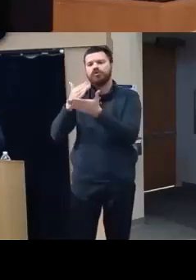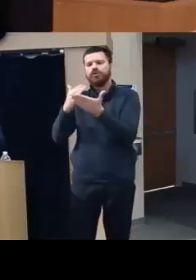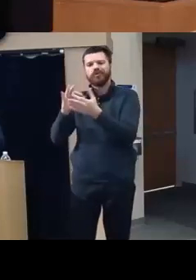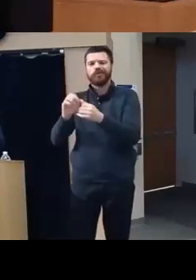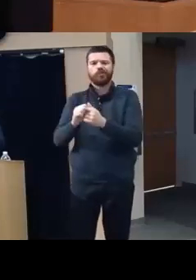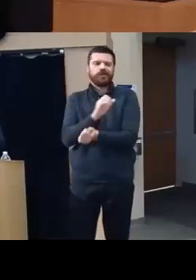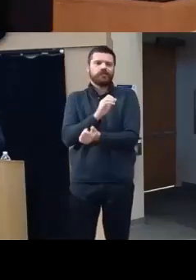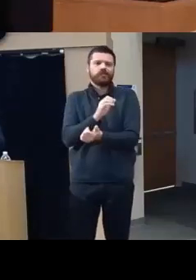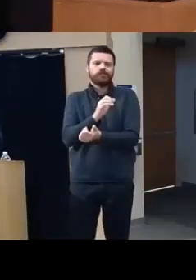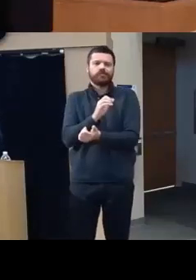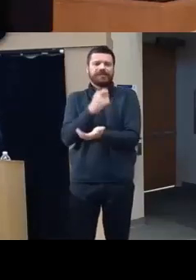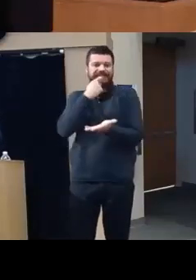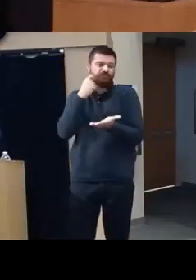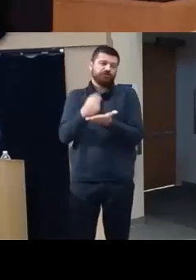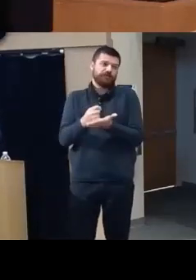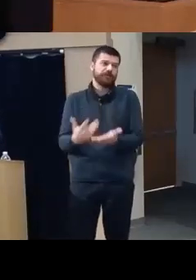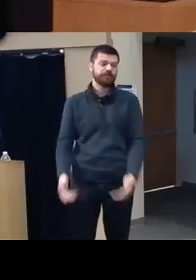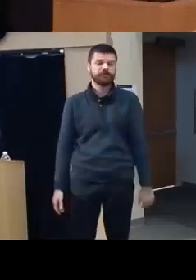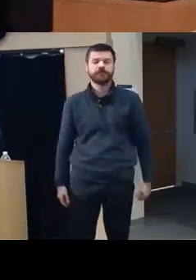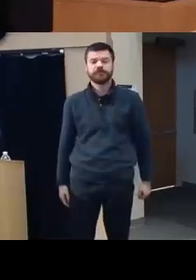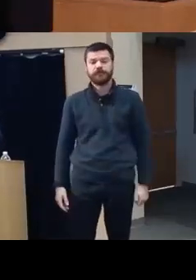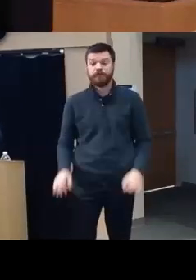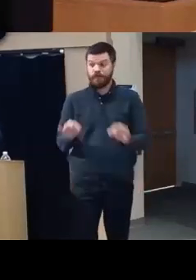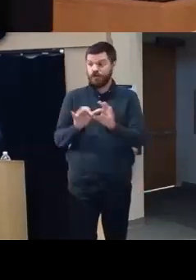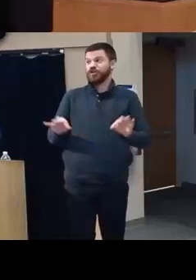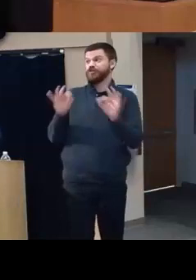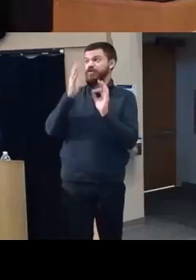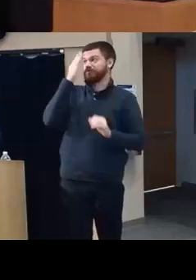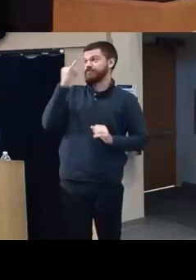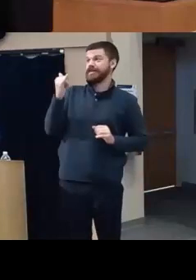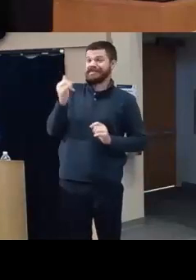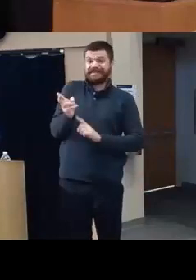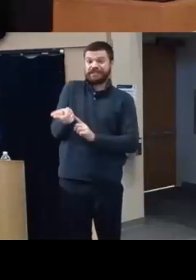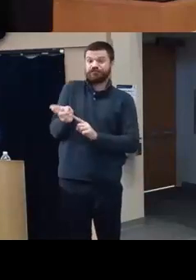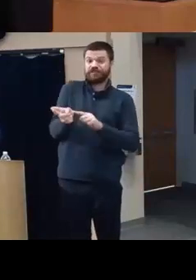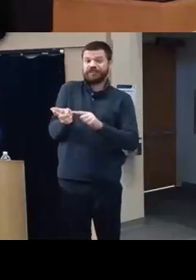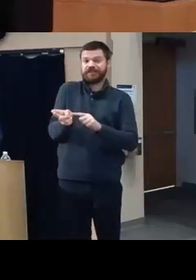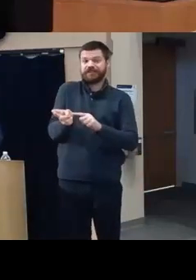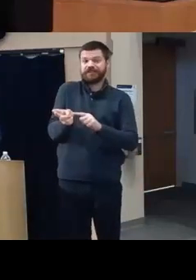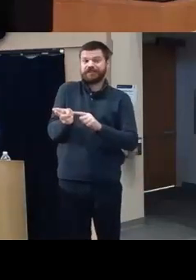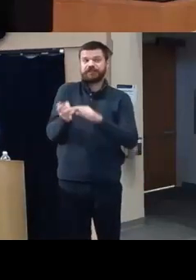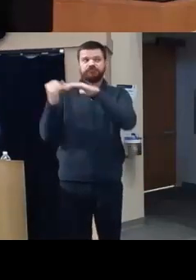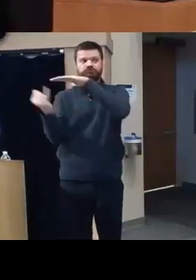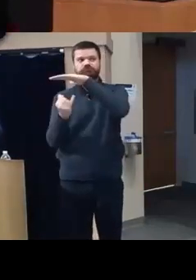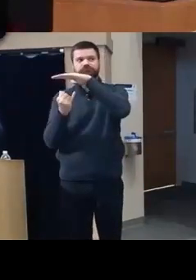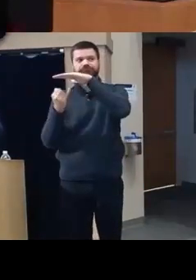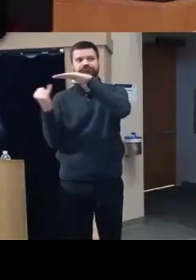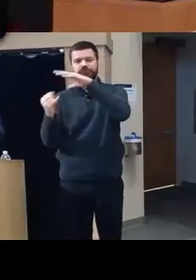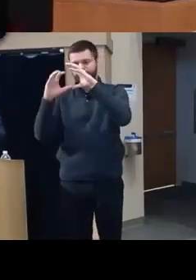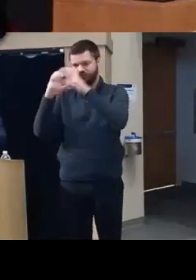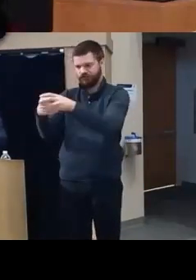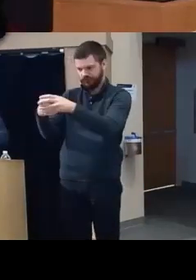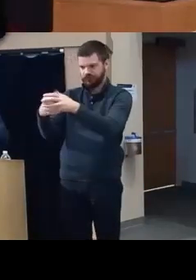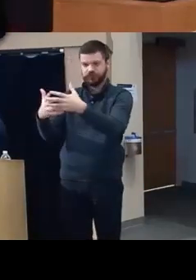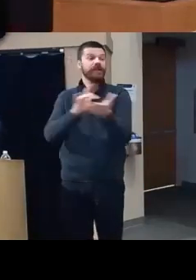treatment. It's really important because the history of addiction treatment, unfortunately, has been so siloed, right? Siloed